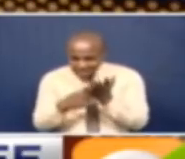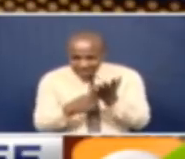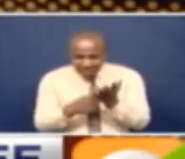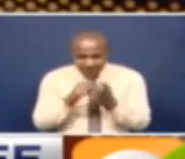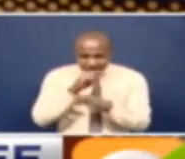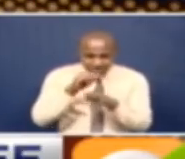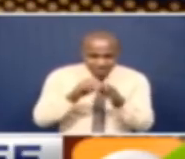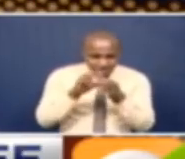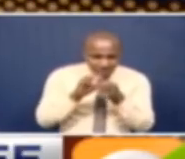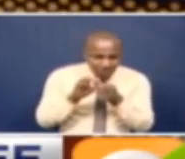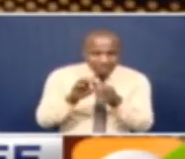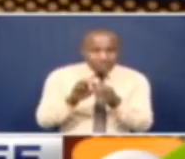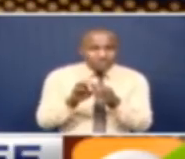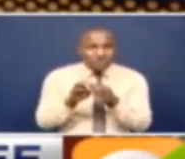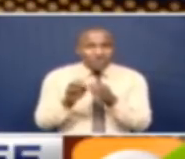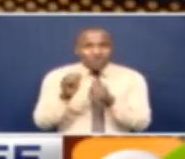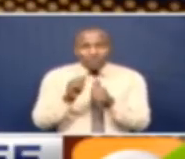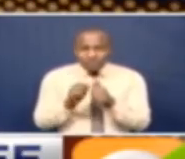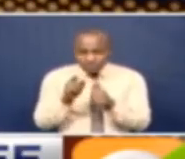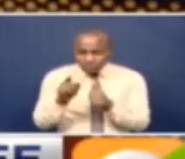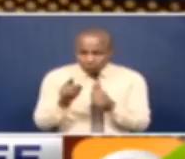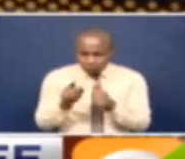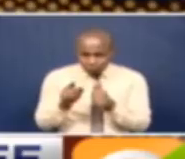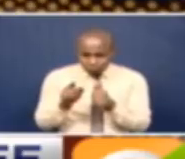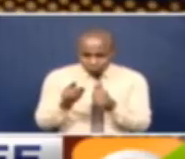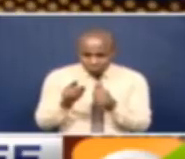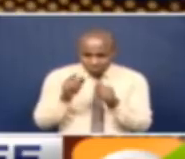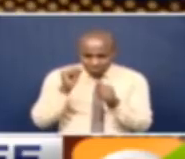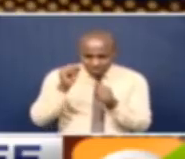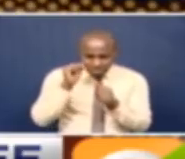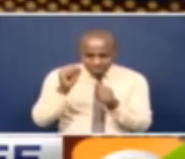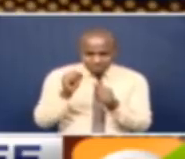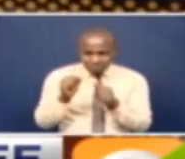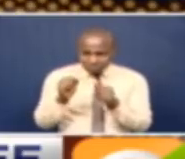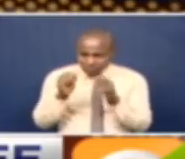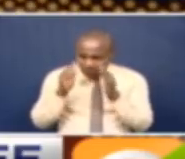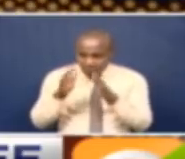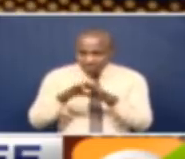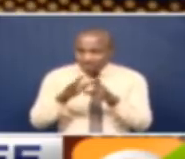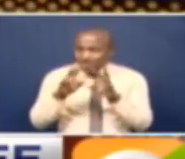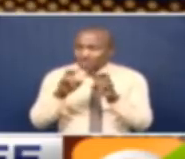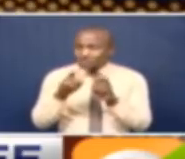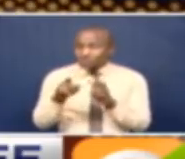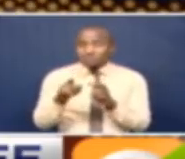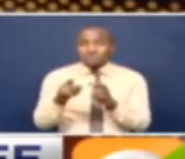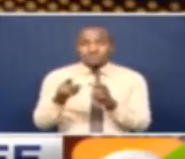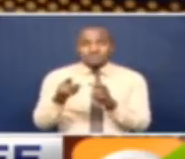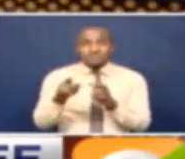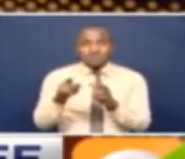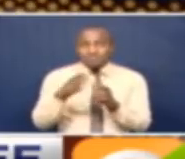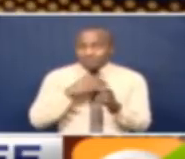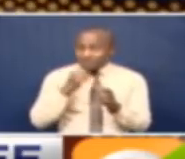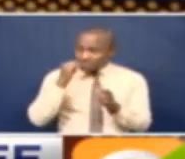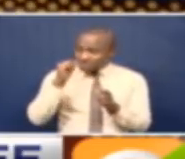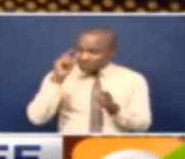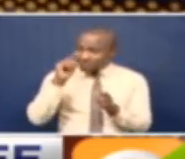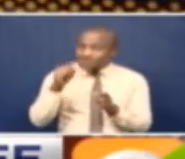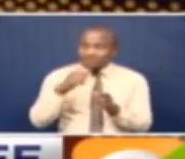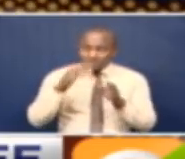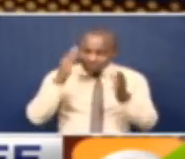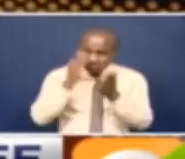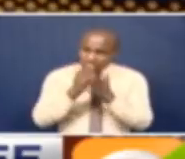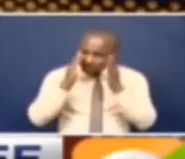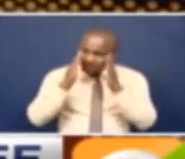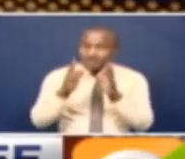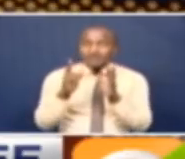cohesion, that you orient your politics in terms of issues orientation. I was speaking issues in my politics in Mombasa. That's the thing that disappointed me